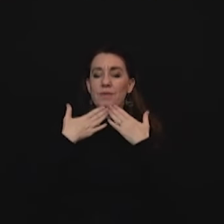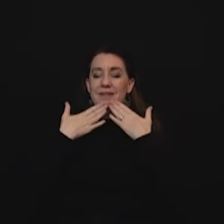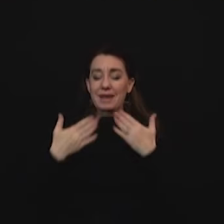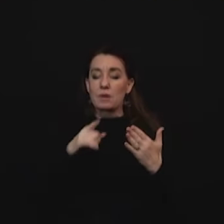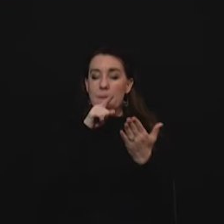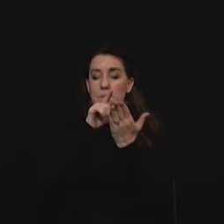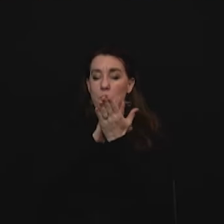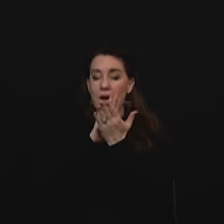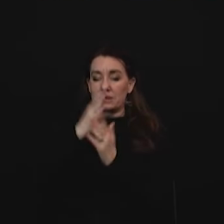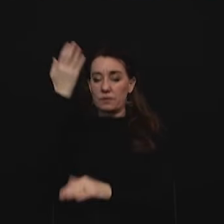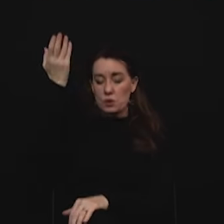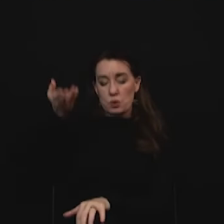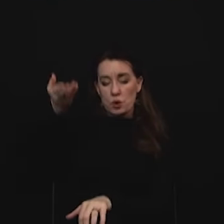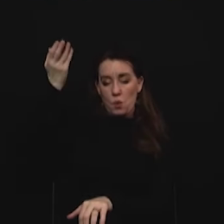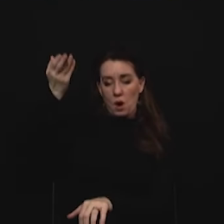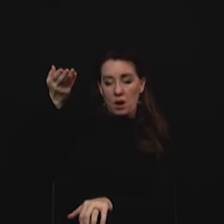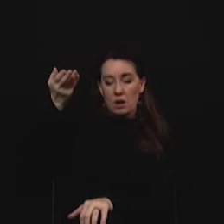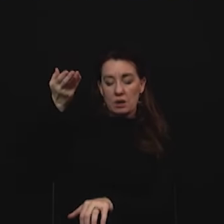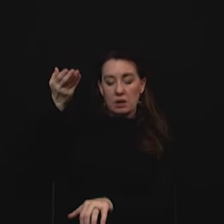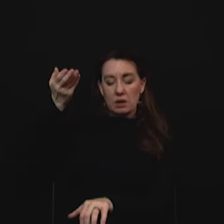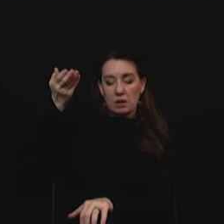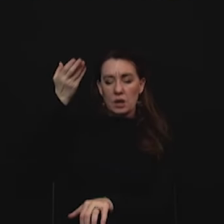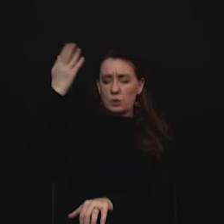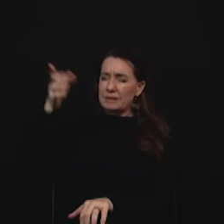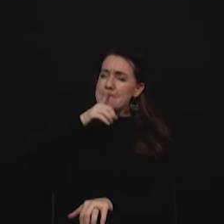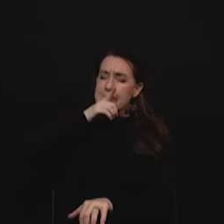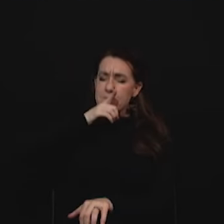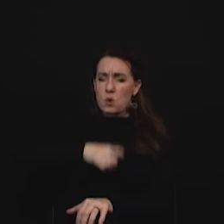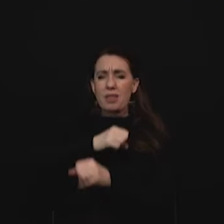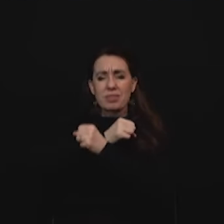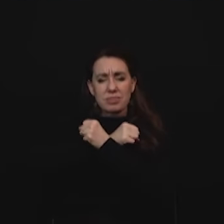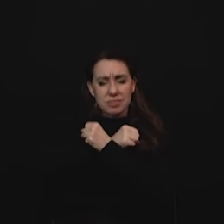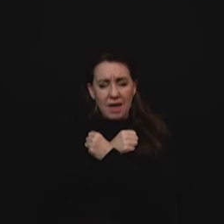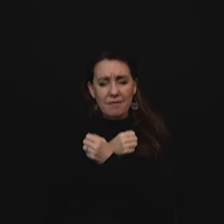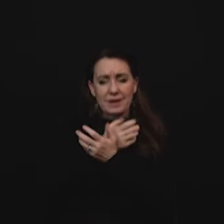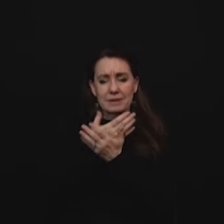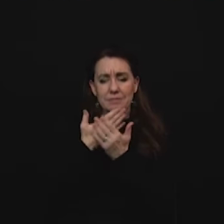are. You are such a loving, gracious,